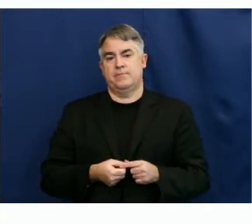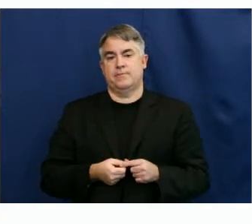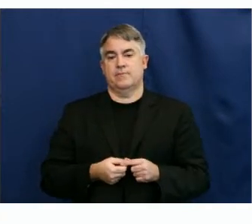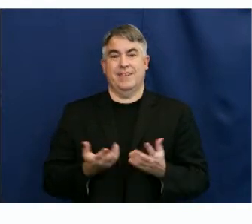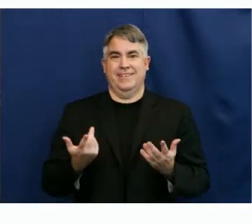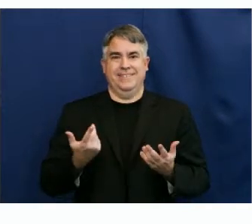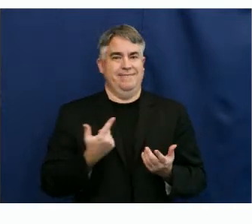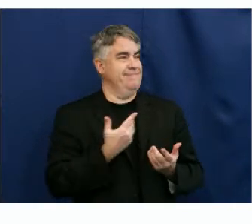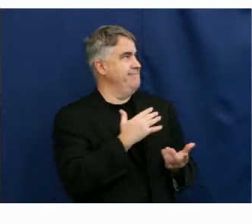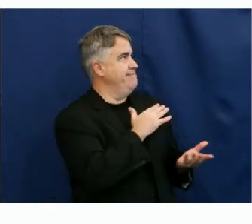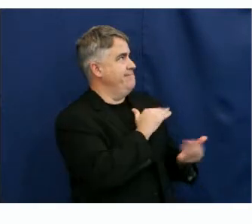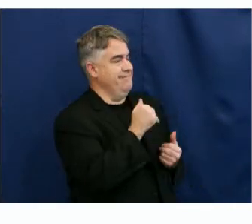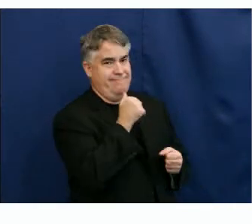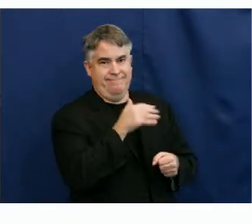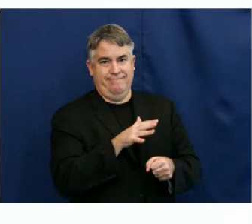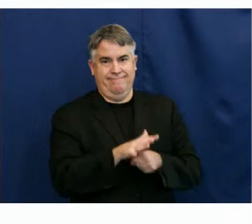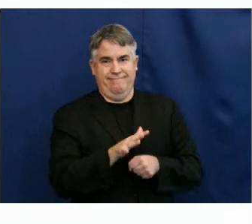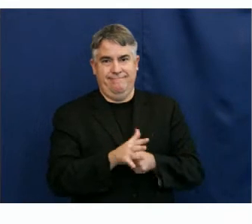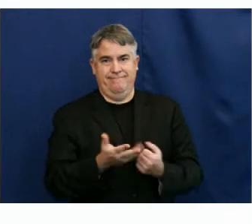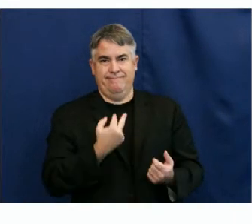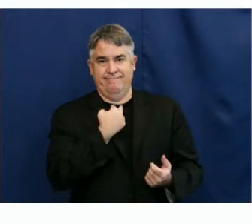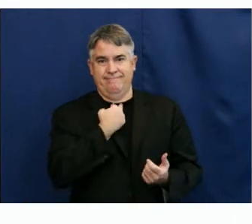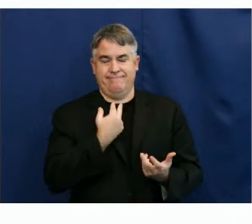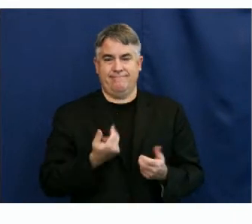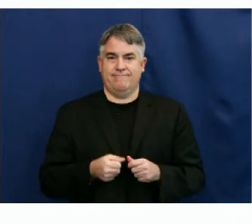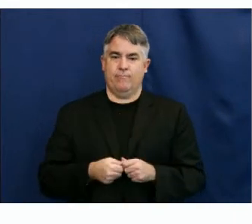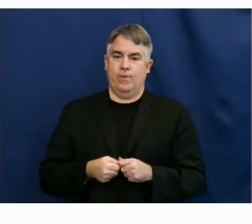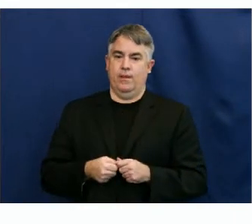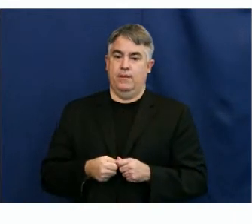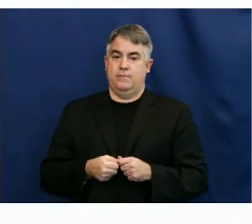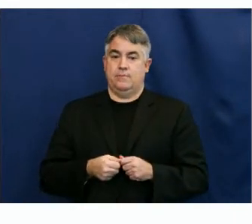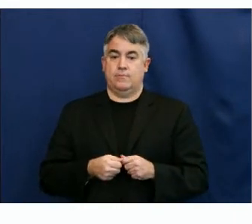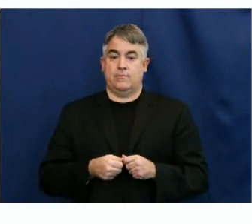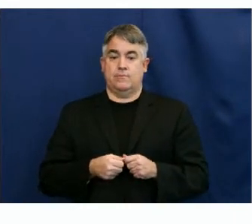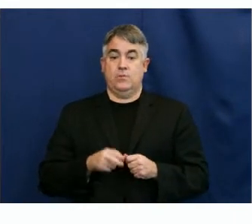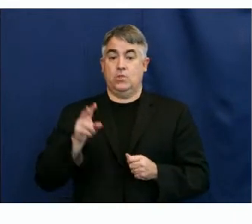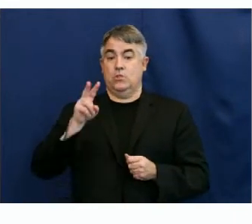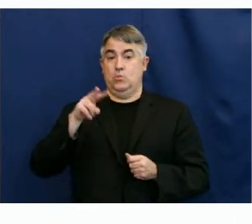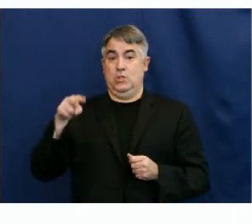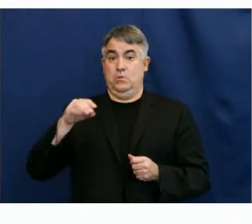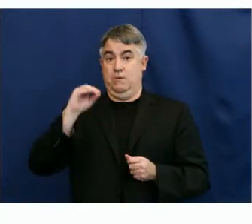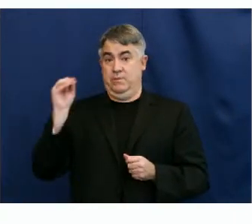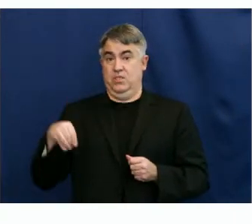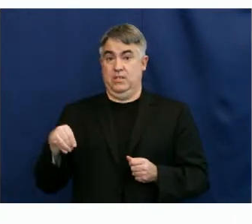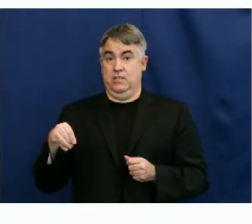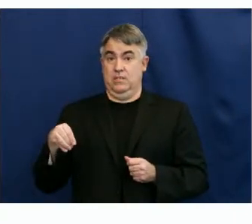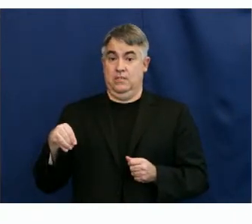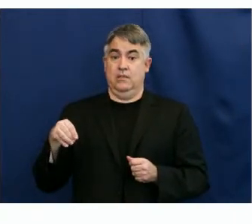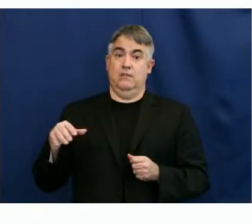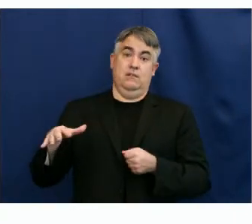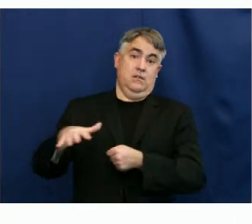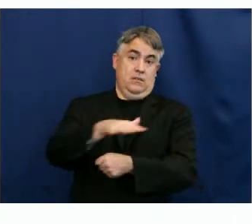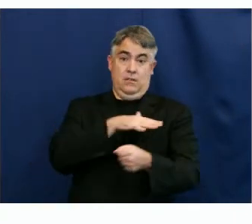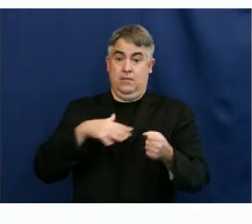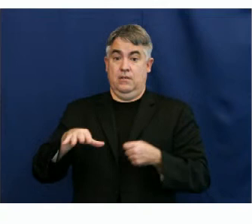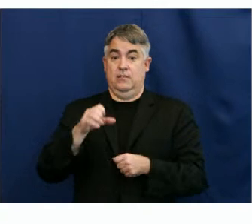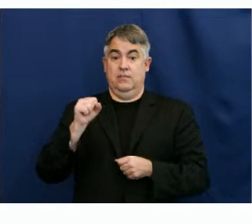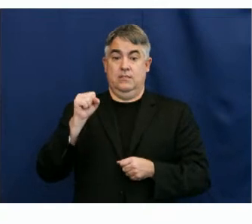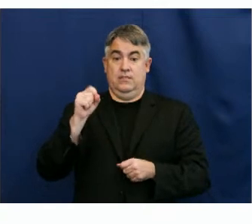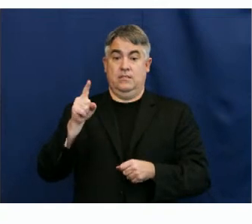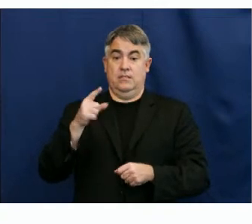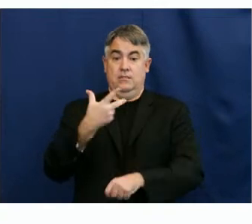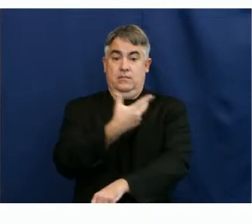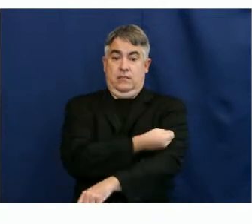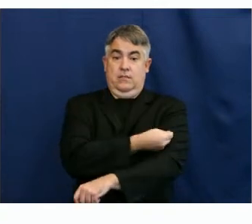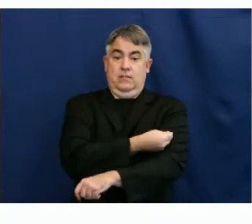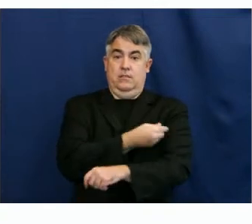we're hopeful that it will increase. But we are encouraged. 22% of eligible San Diego County residents, those 16 and older, have